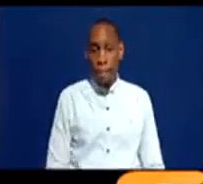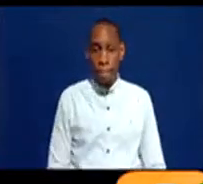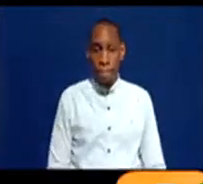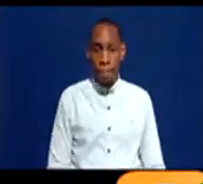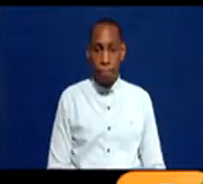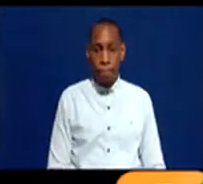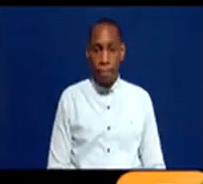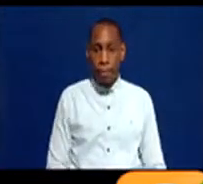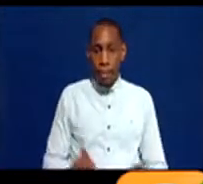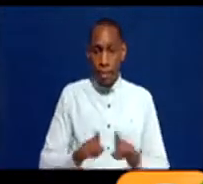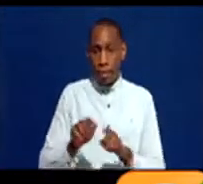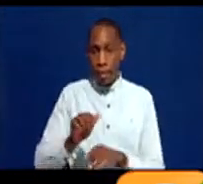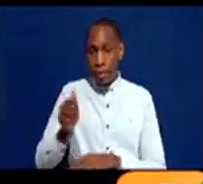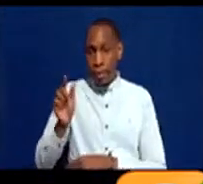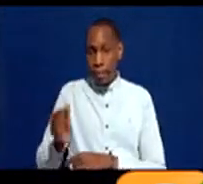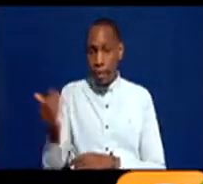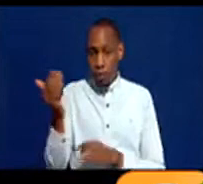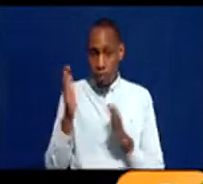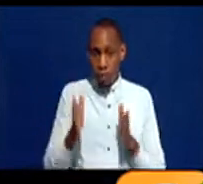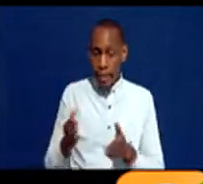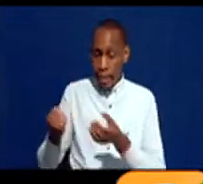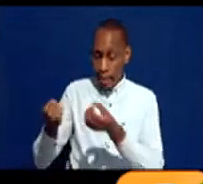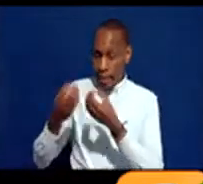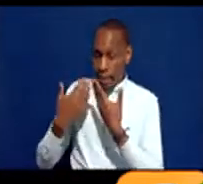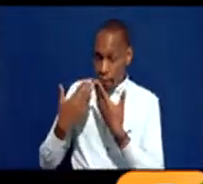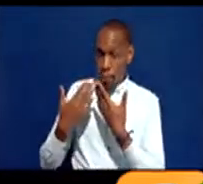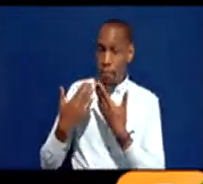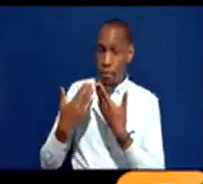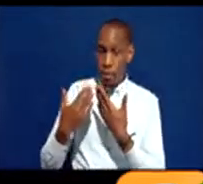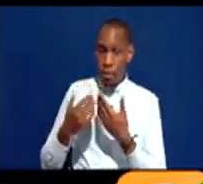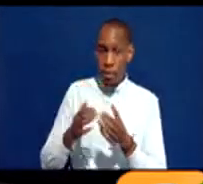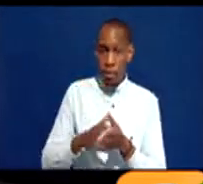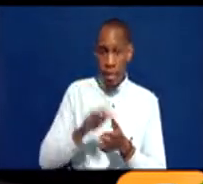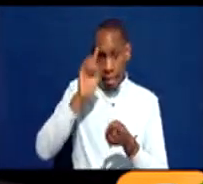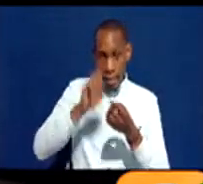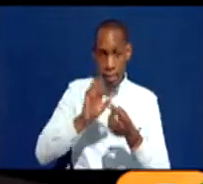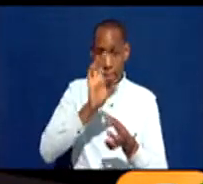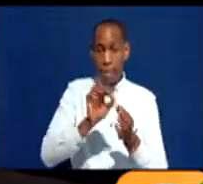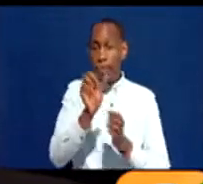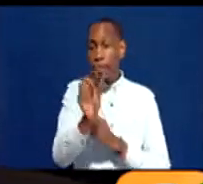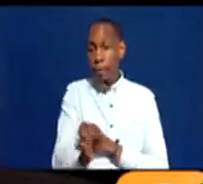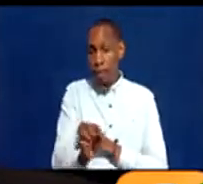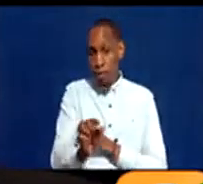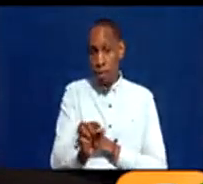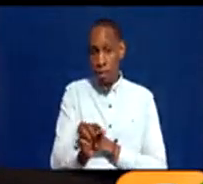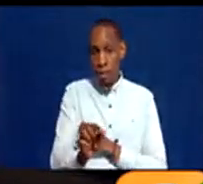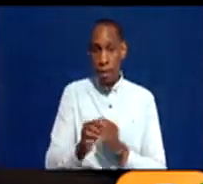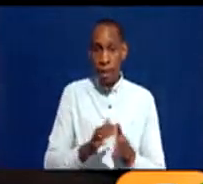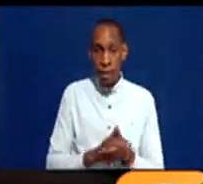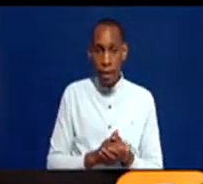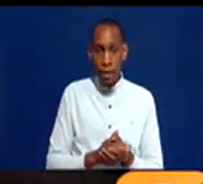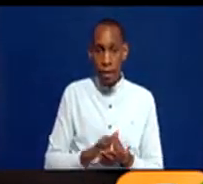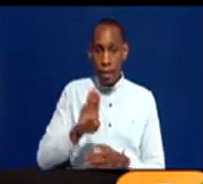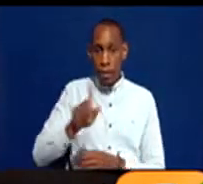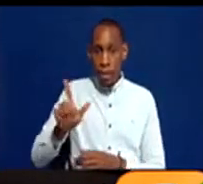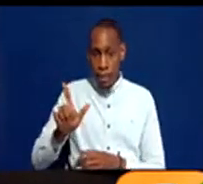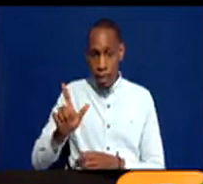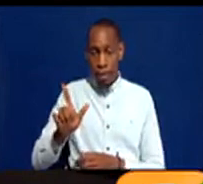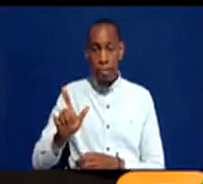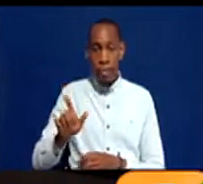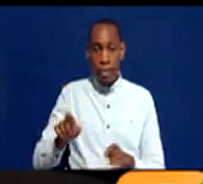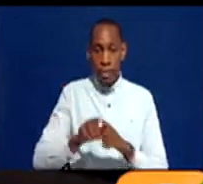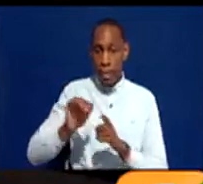mwenye kumuuzia huyu waiter ni anakuambiaga enda kwa jamaa fulani, pini yake iko hivi na hivi